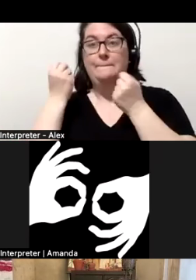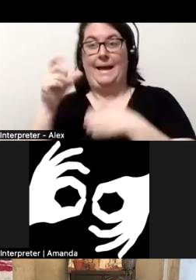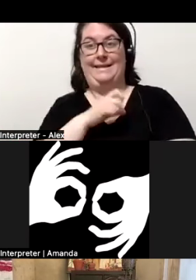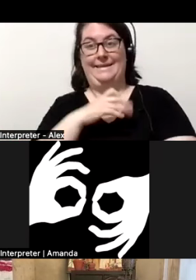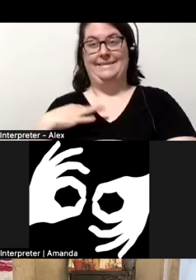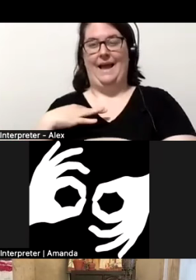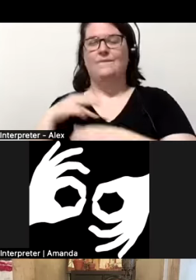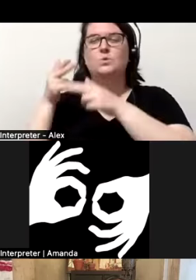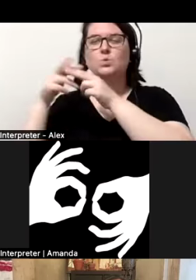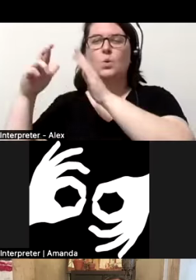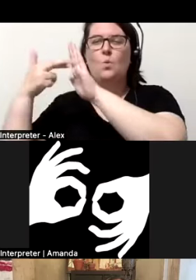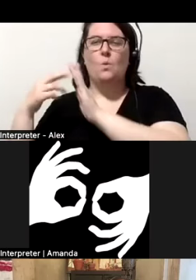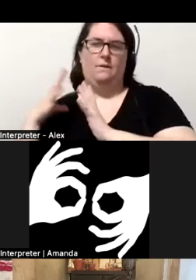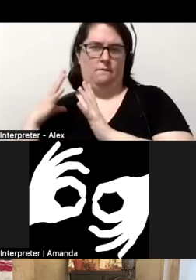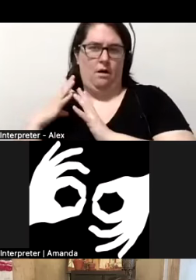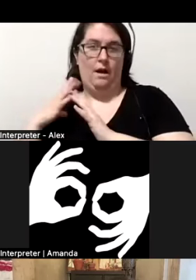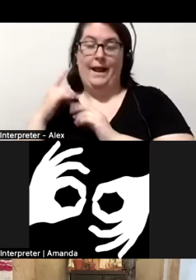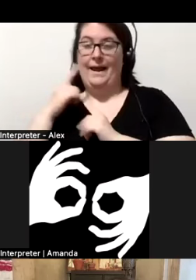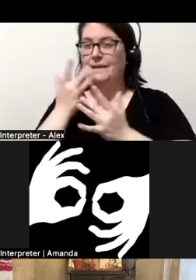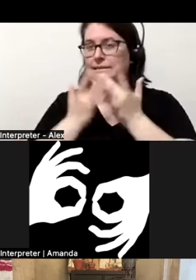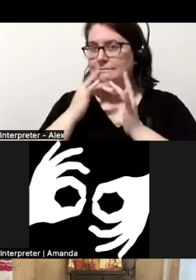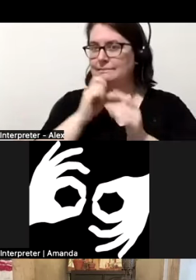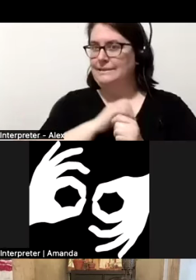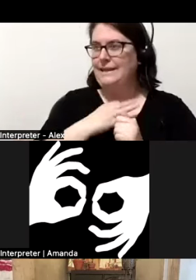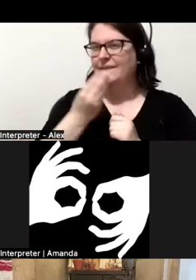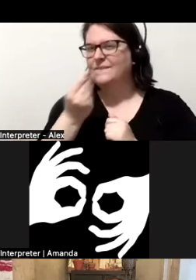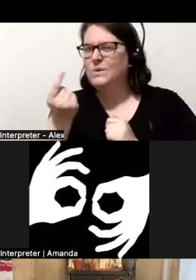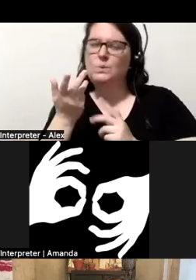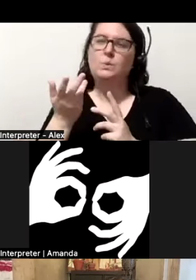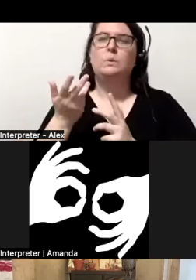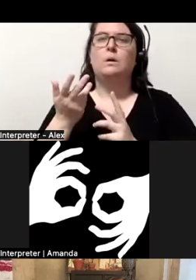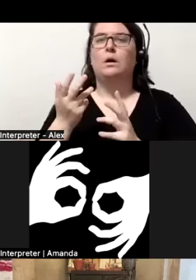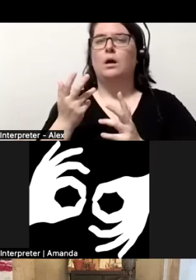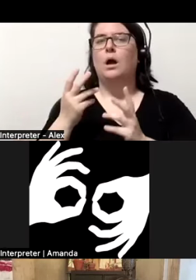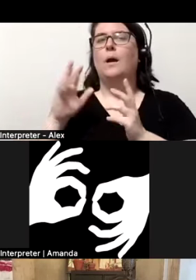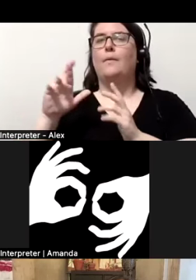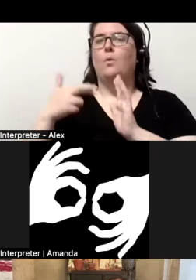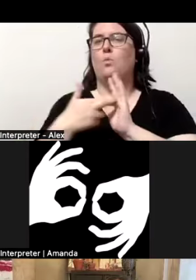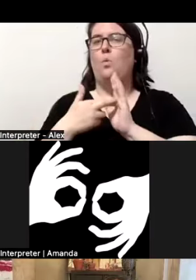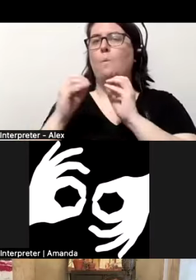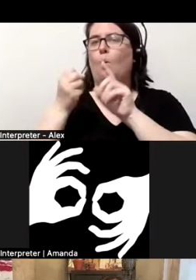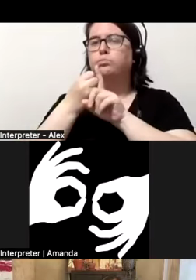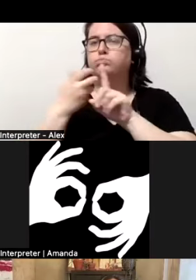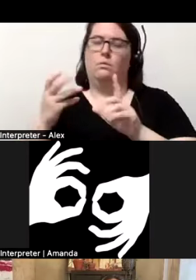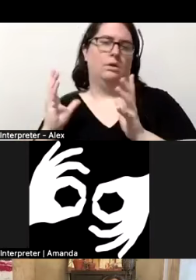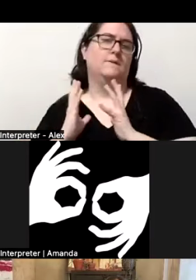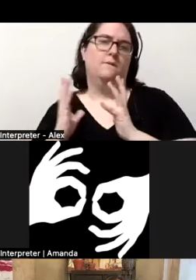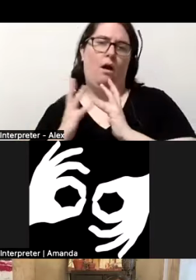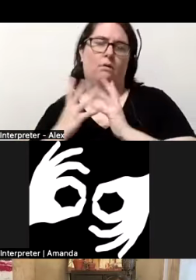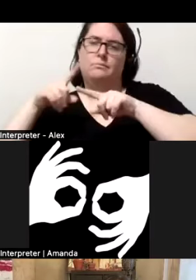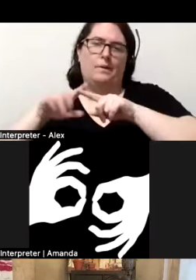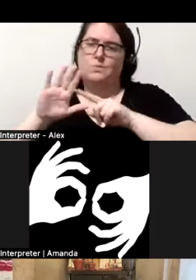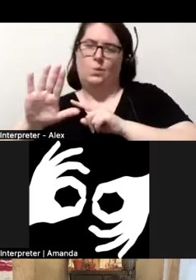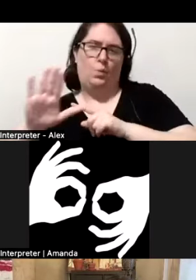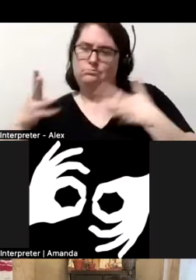those descriptions might be shorter. Whereas if you're an organization with only a handful of staff, you may have longer descriptions per role because they're kind of operating